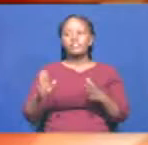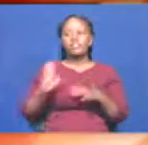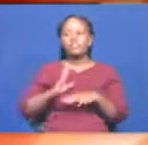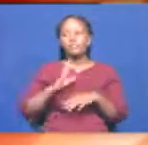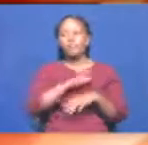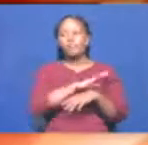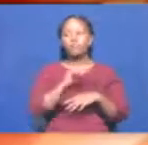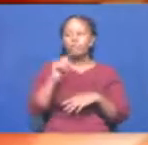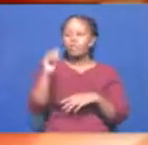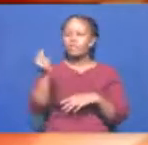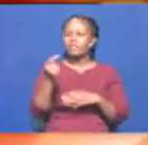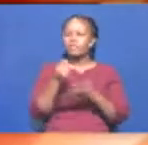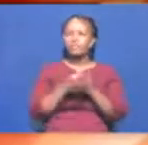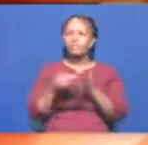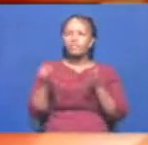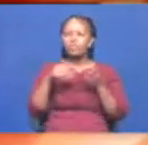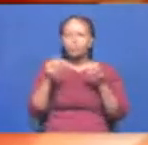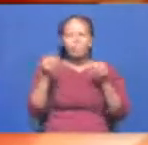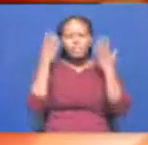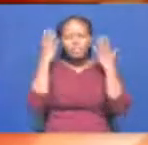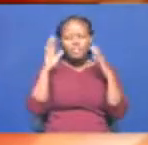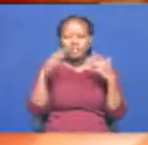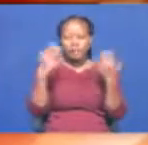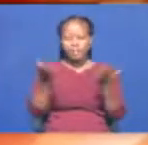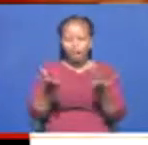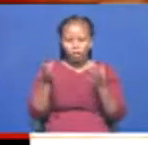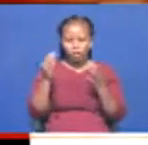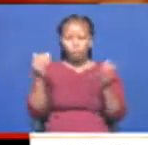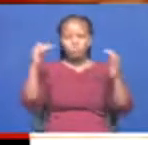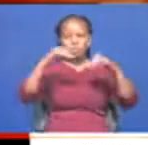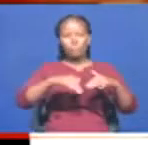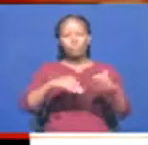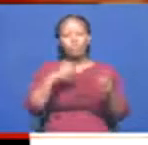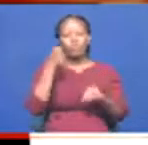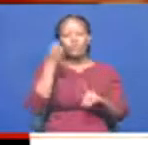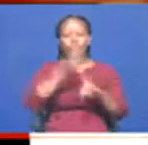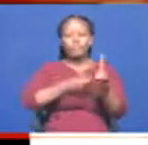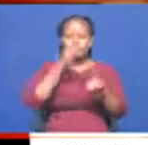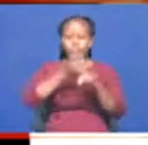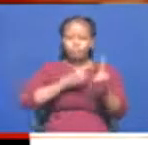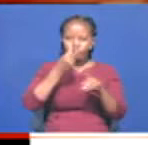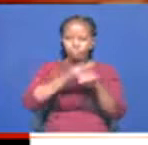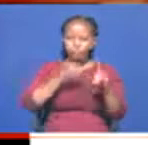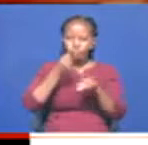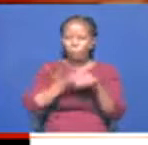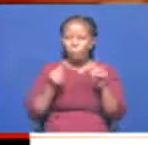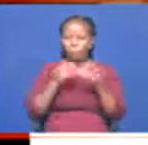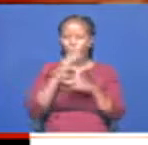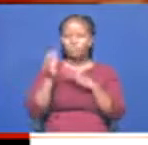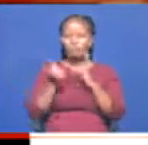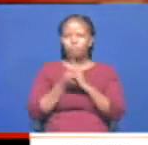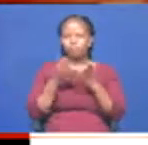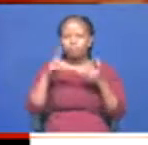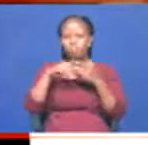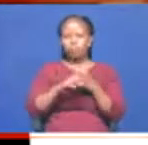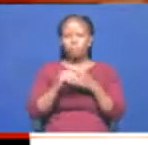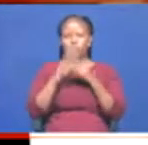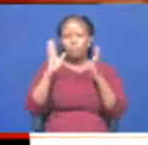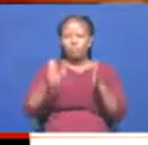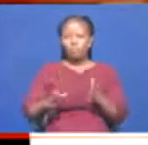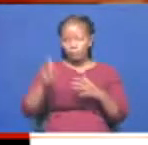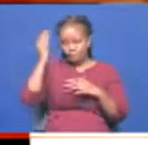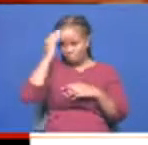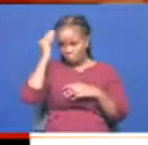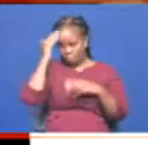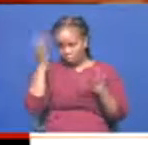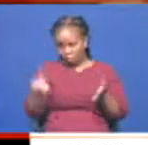the convention will champion the shift to outcomes-based engineering education, the opportunities for